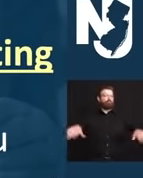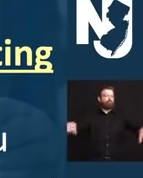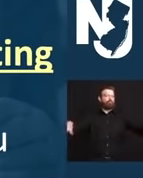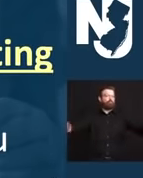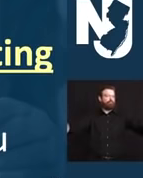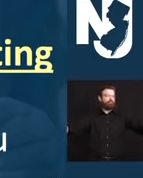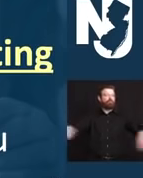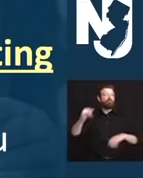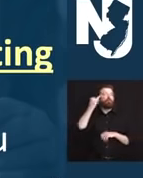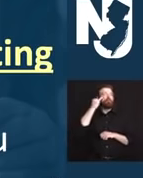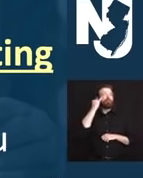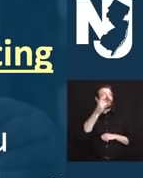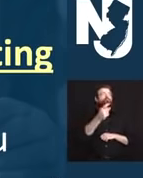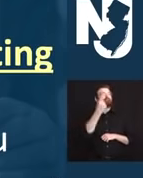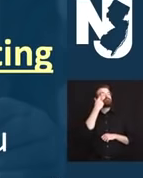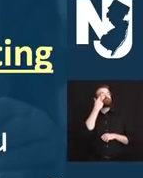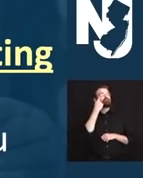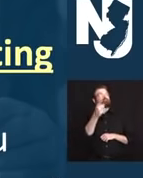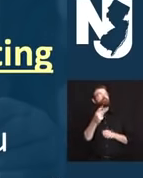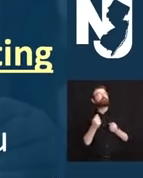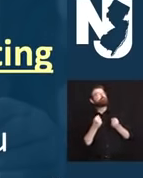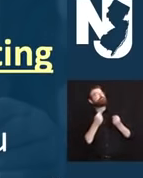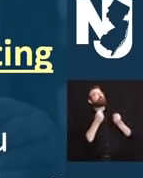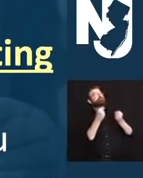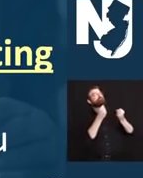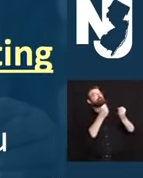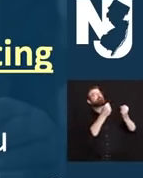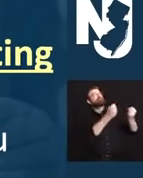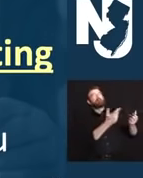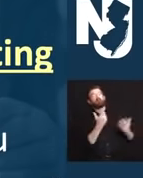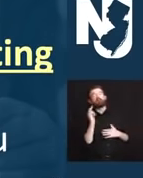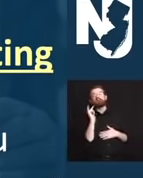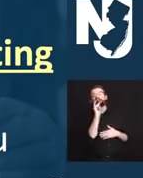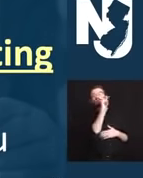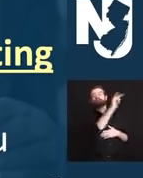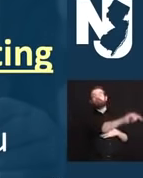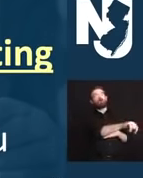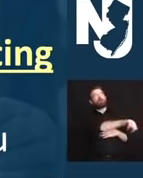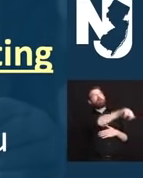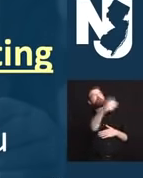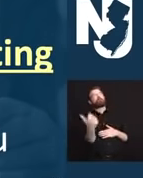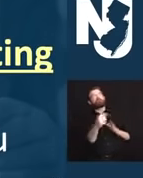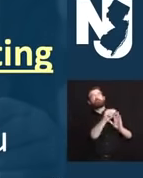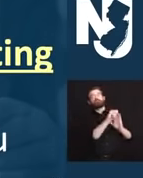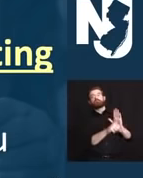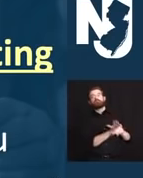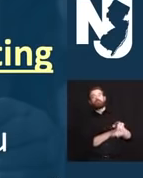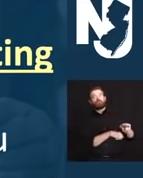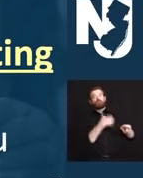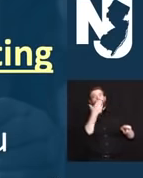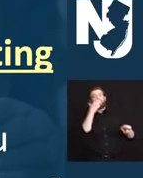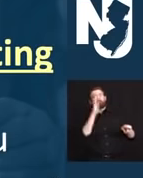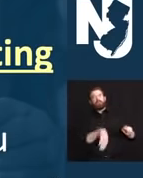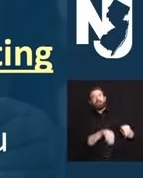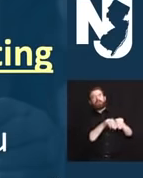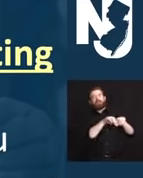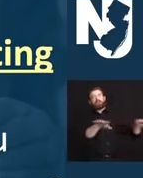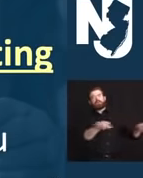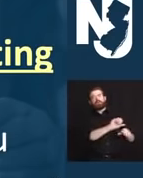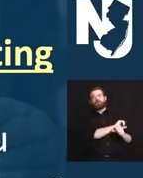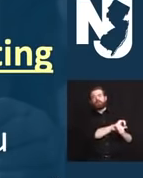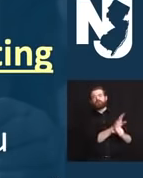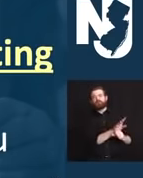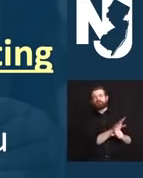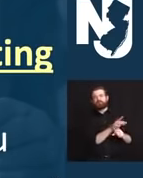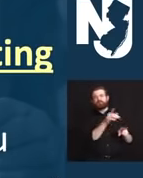traveling through a coronavirus hotspot and are observing your 14-day self-quarantine. And by the way, as we discussed earlier